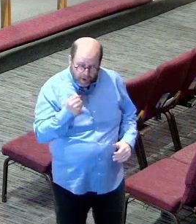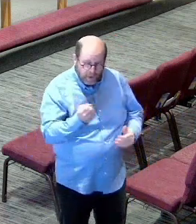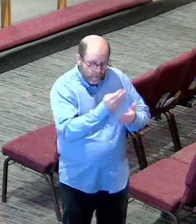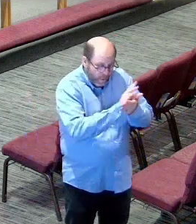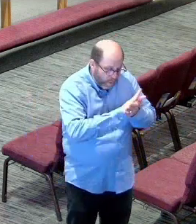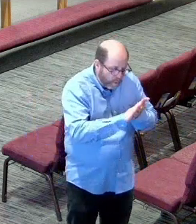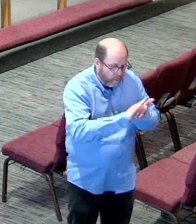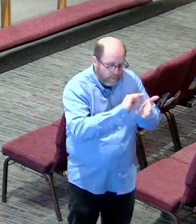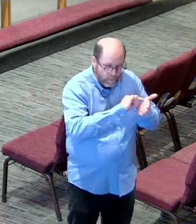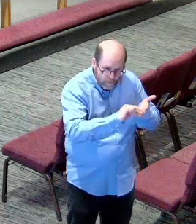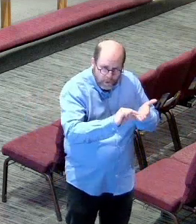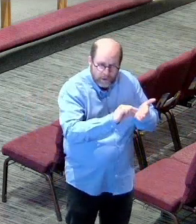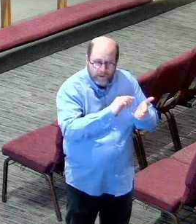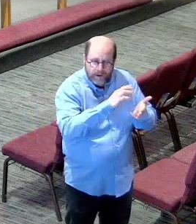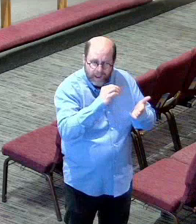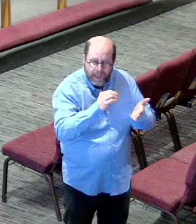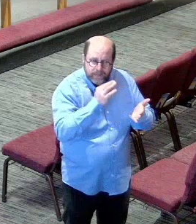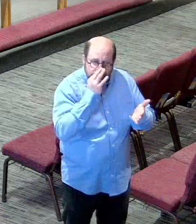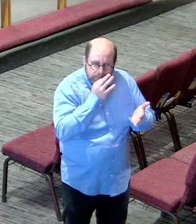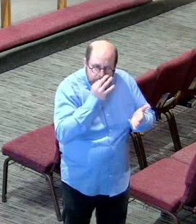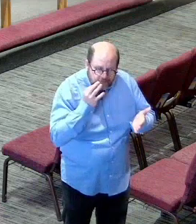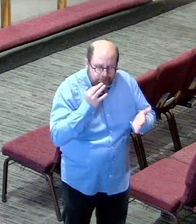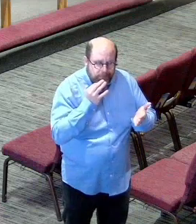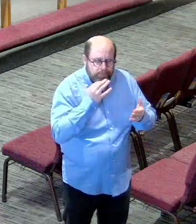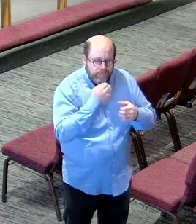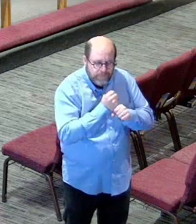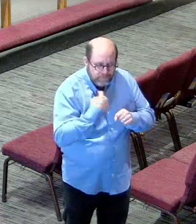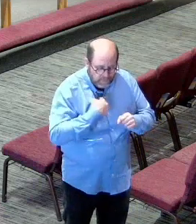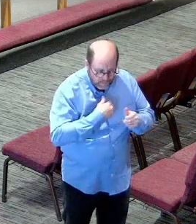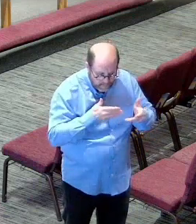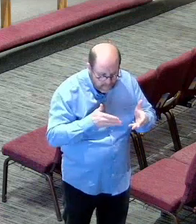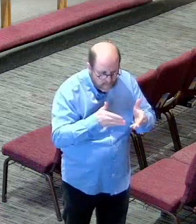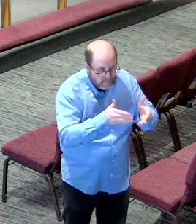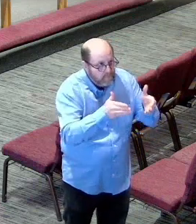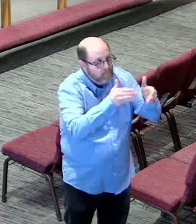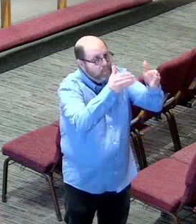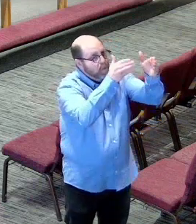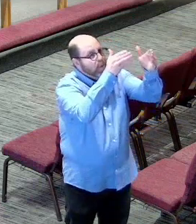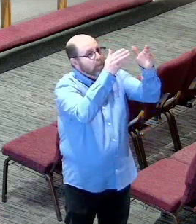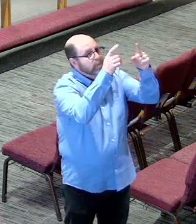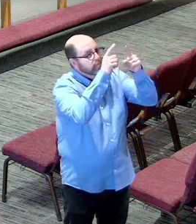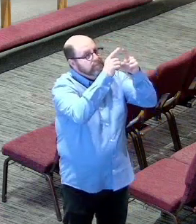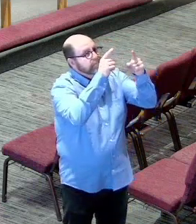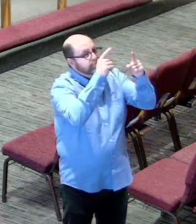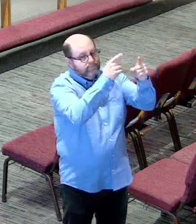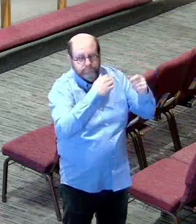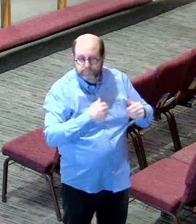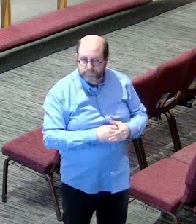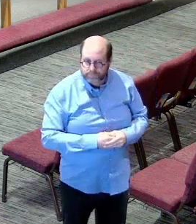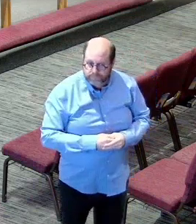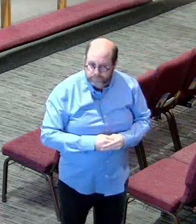sacrament of the altar strengthen us for the road to the Christian's final destination.